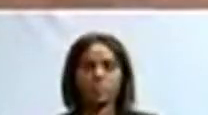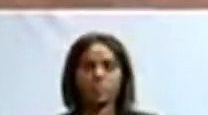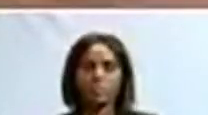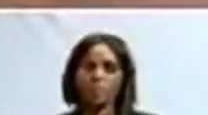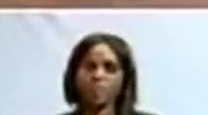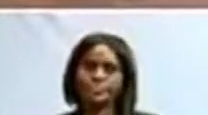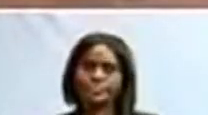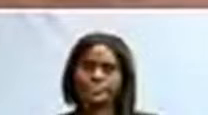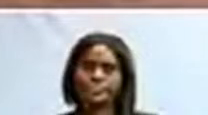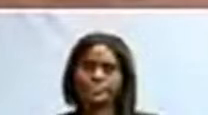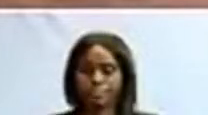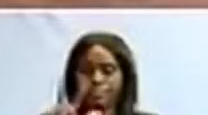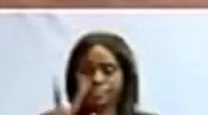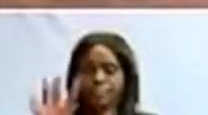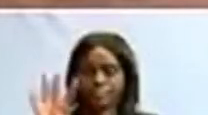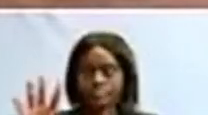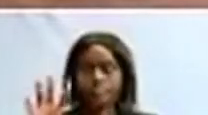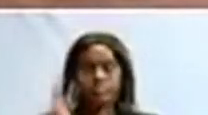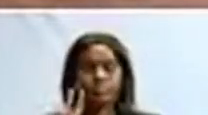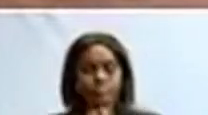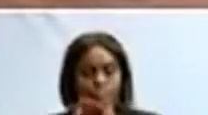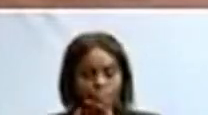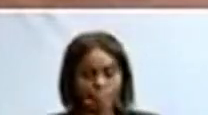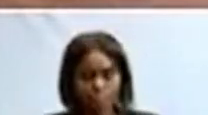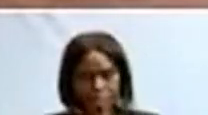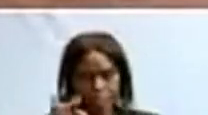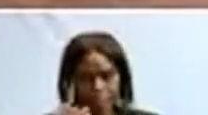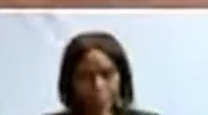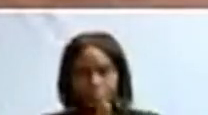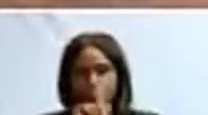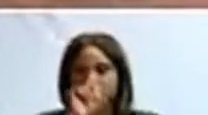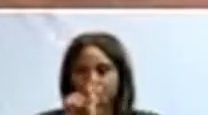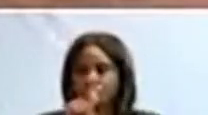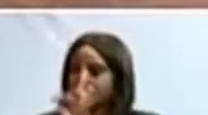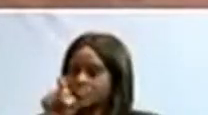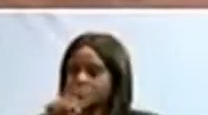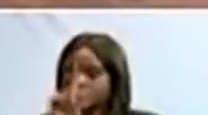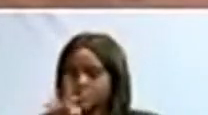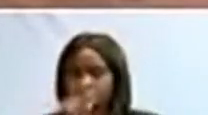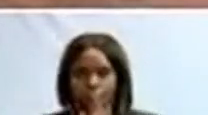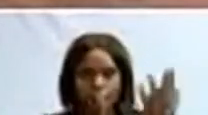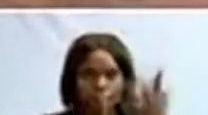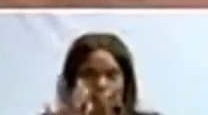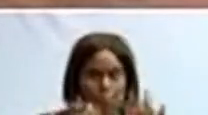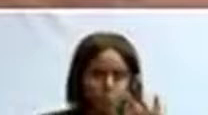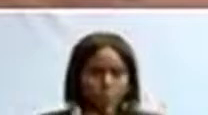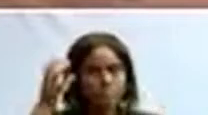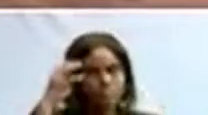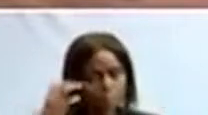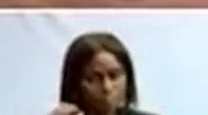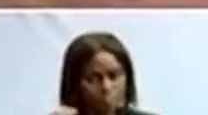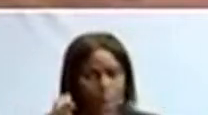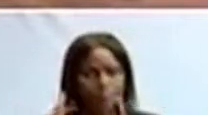Appendix 34, Chair. Failure to ensure fire officers.